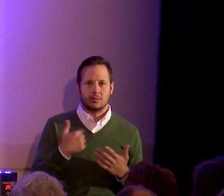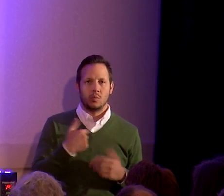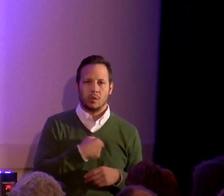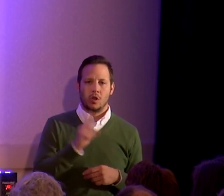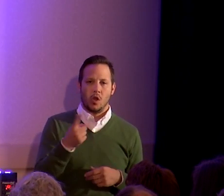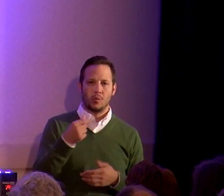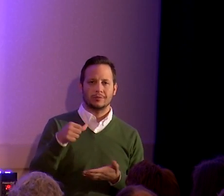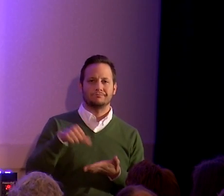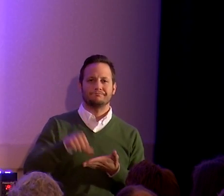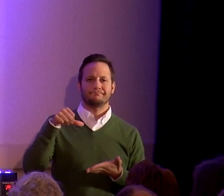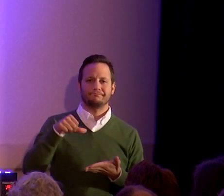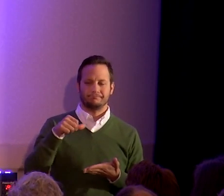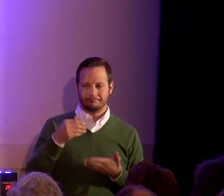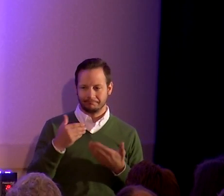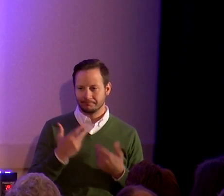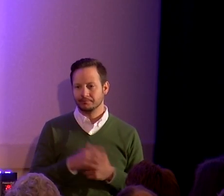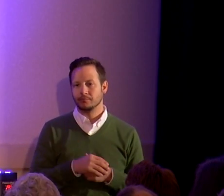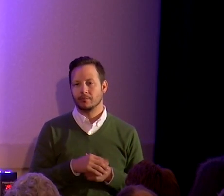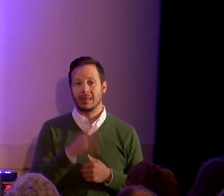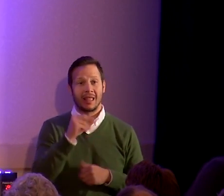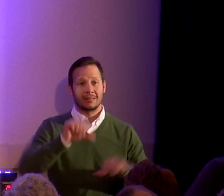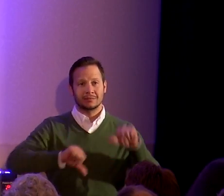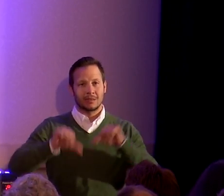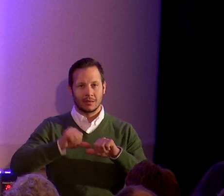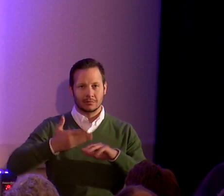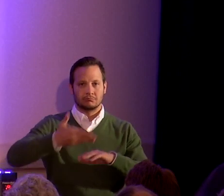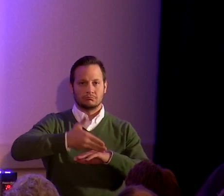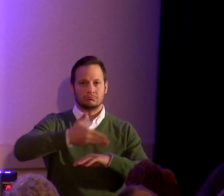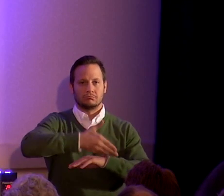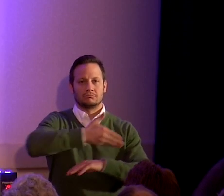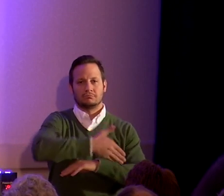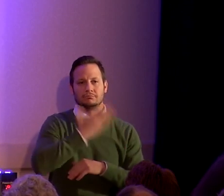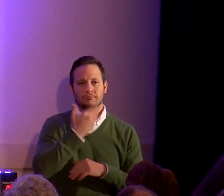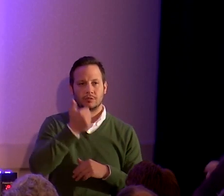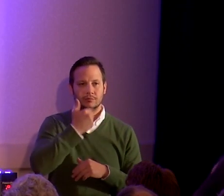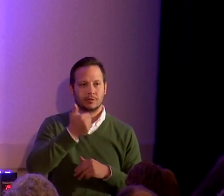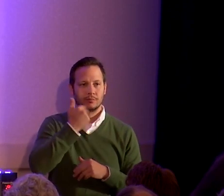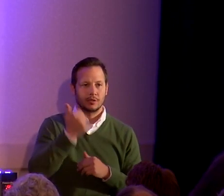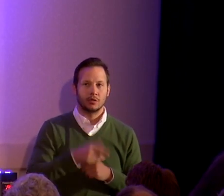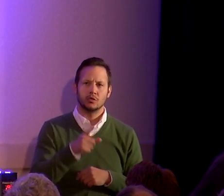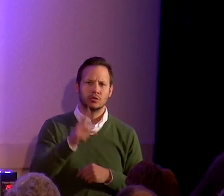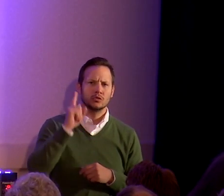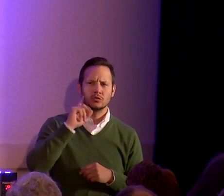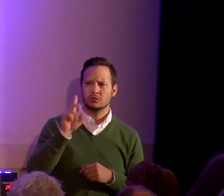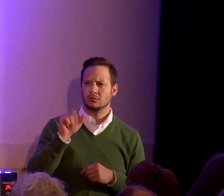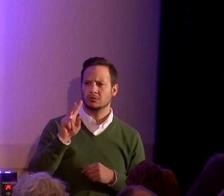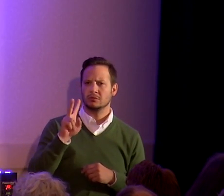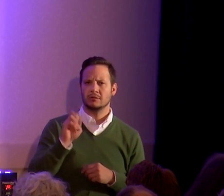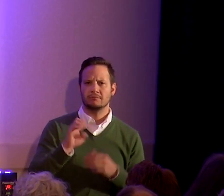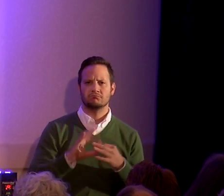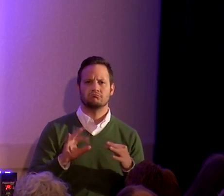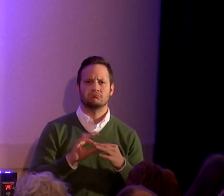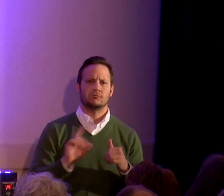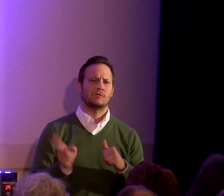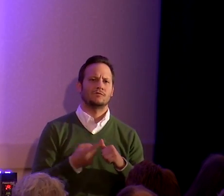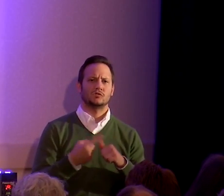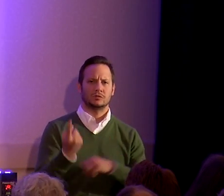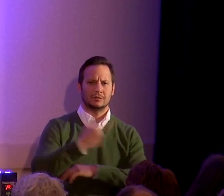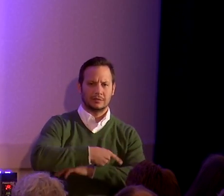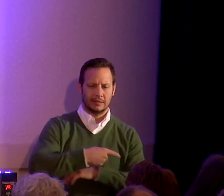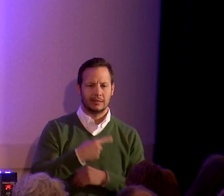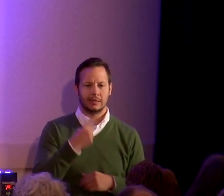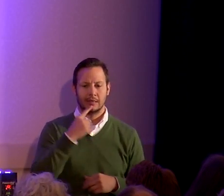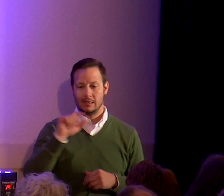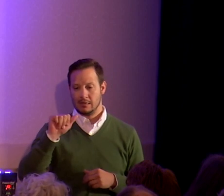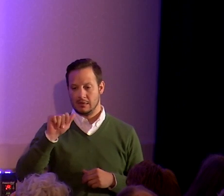button. And our science is just getting better and better and better. You heard Dave talk on the first day about how atheism is on